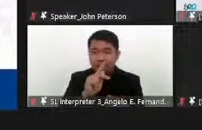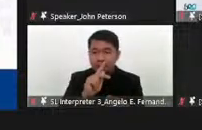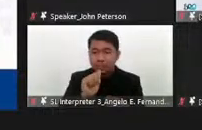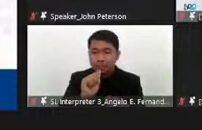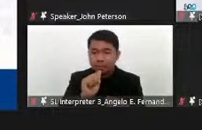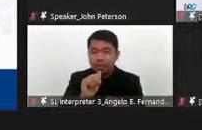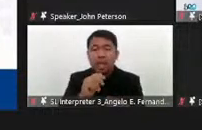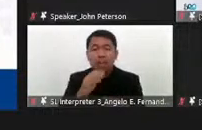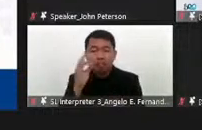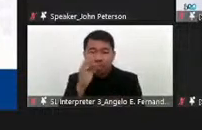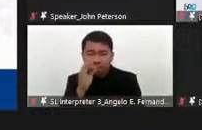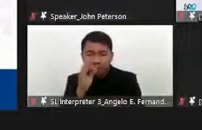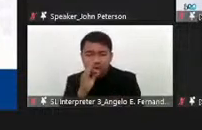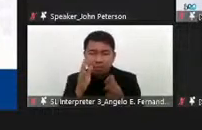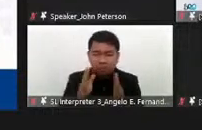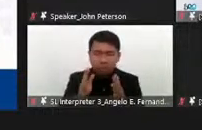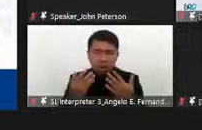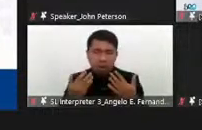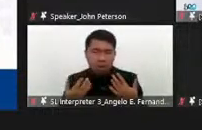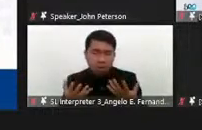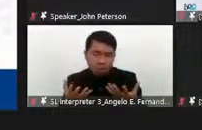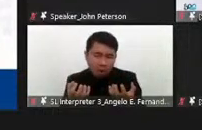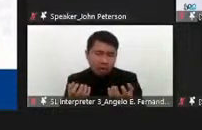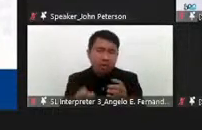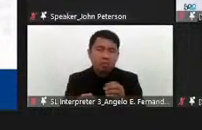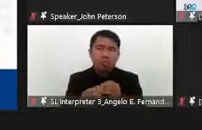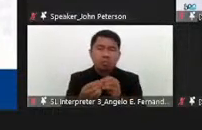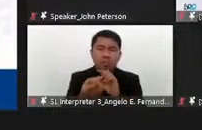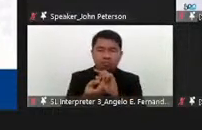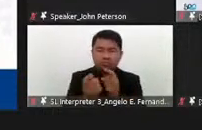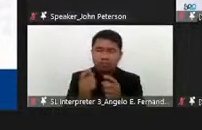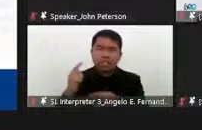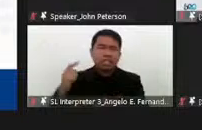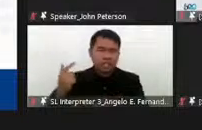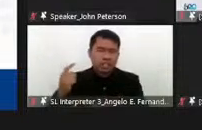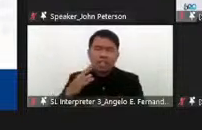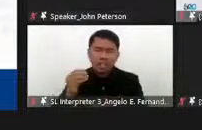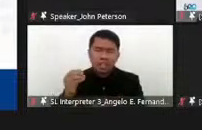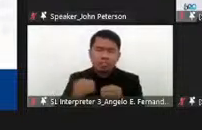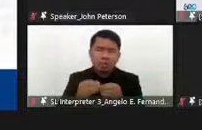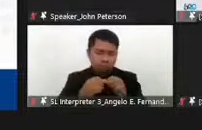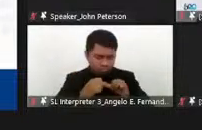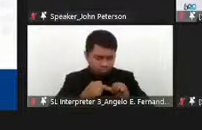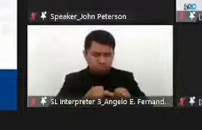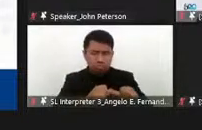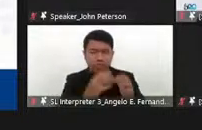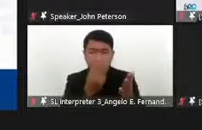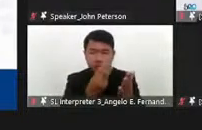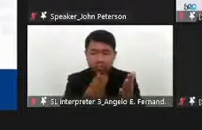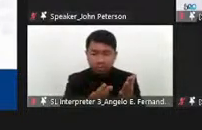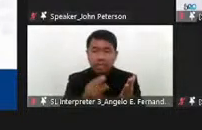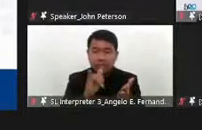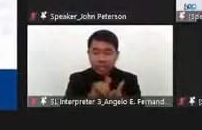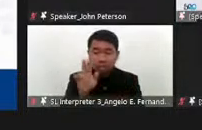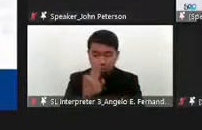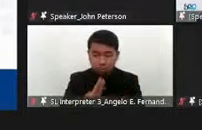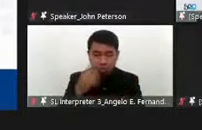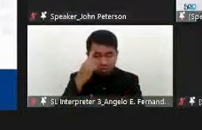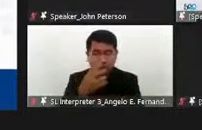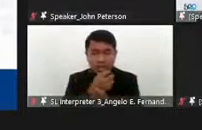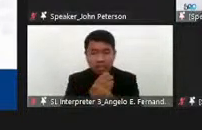to traditional, green, and sustainable materials as basis of the products they buy and use?